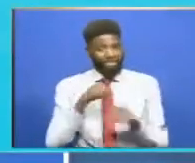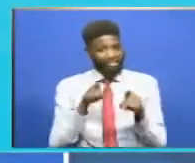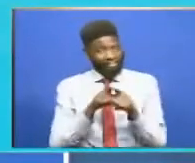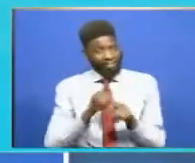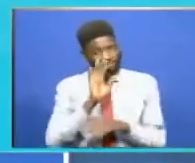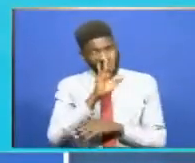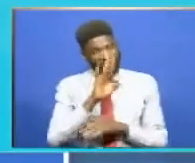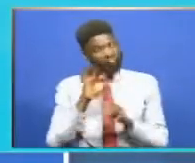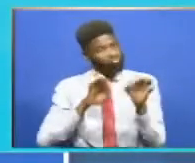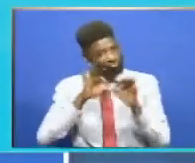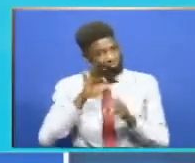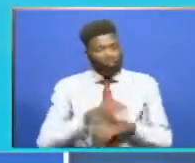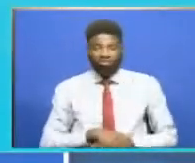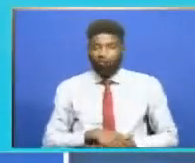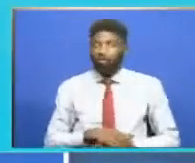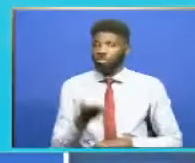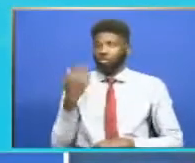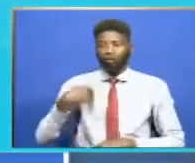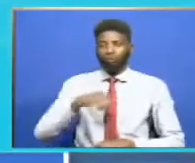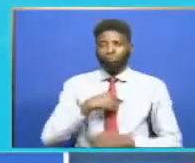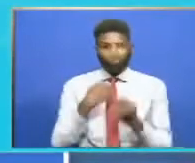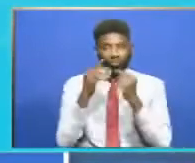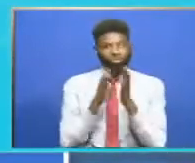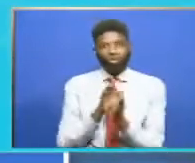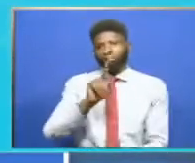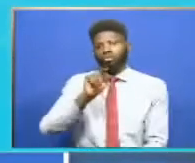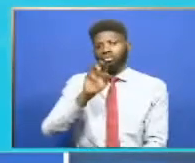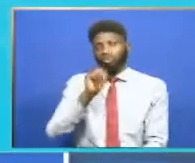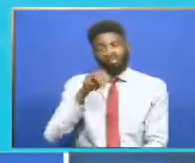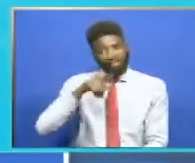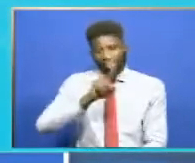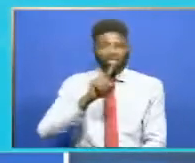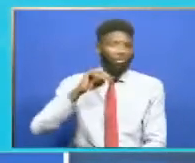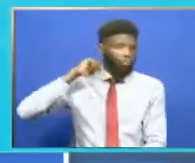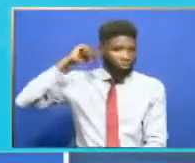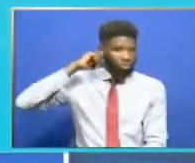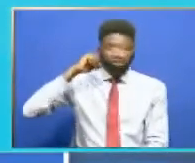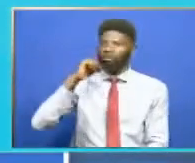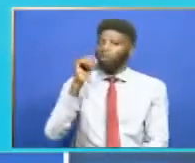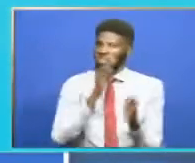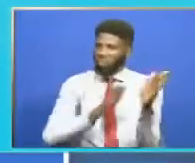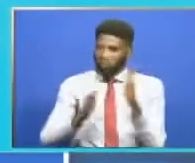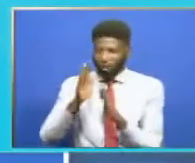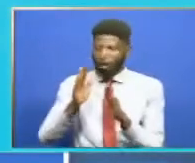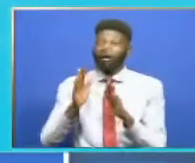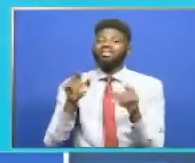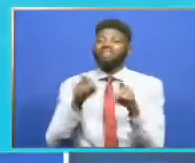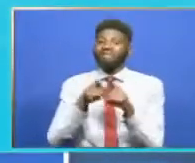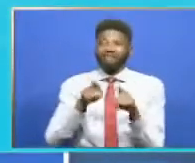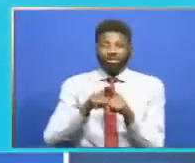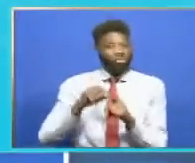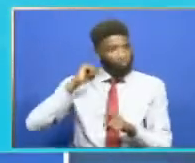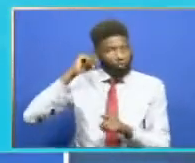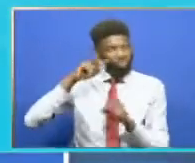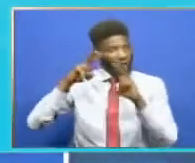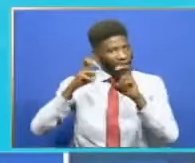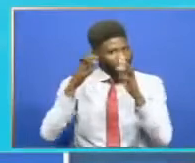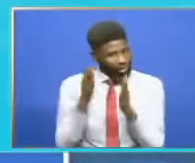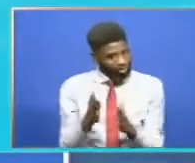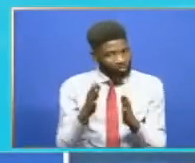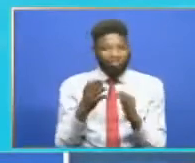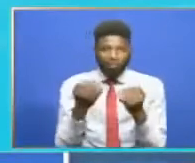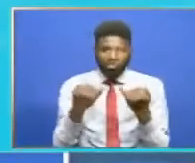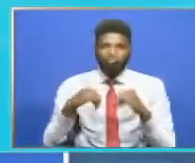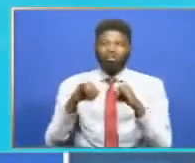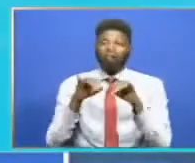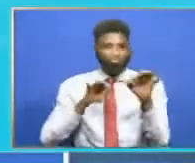Tom. We have been talking to Tom Ojanga, who is a political strategist and also a political analyst, just trying to shed